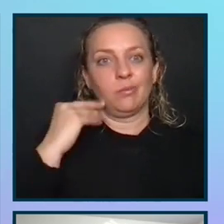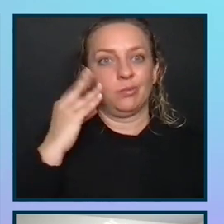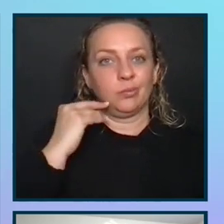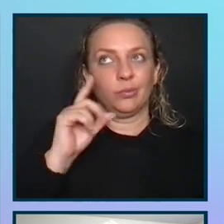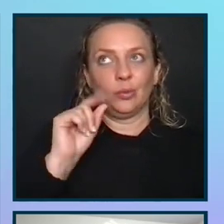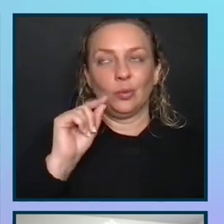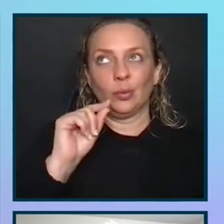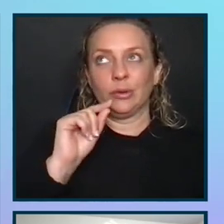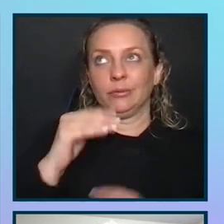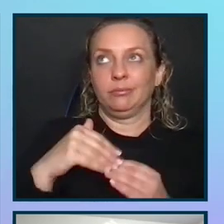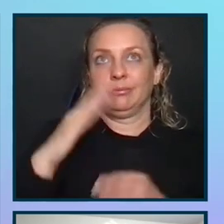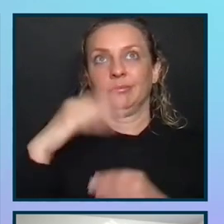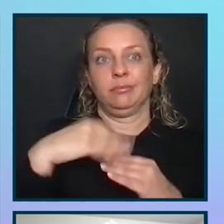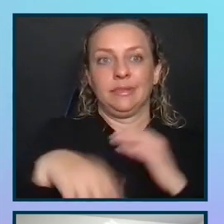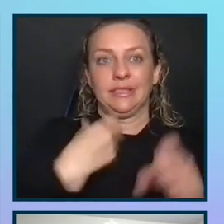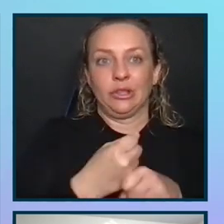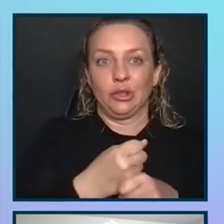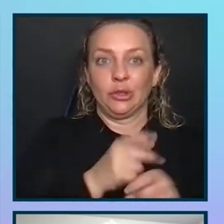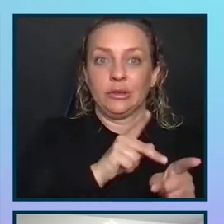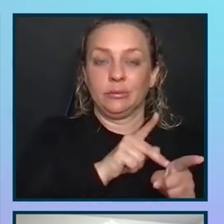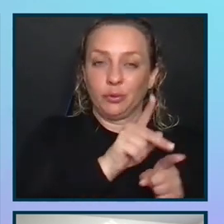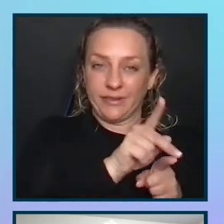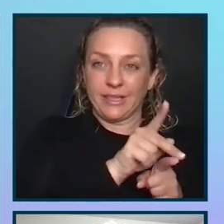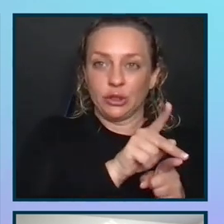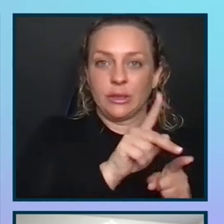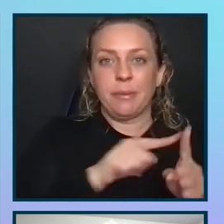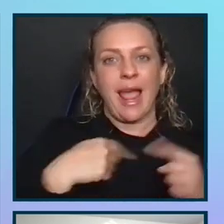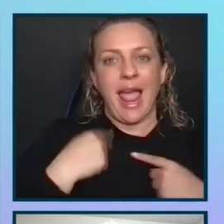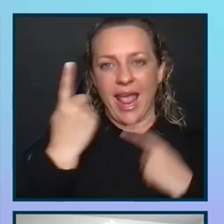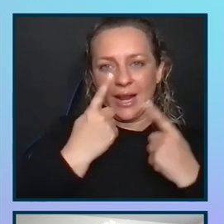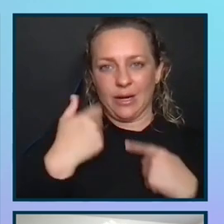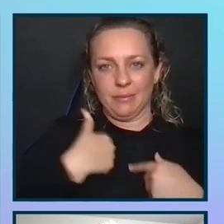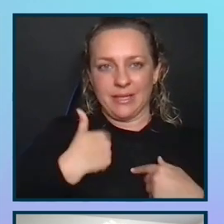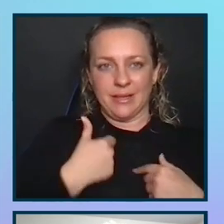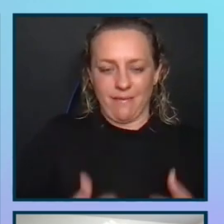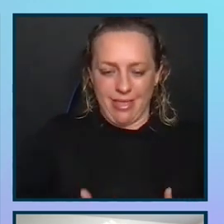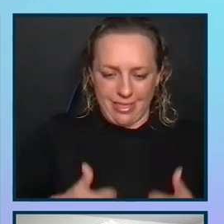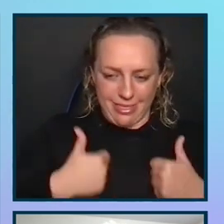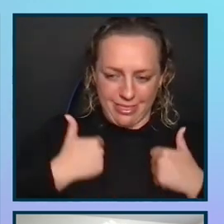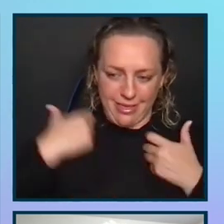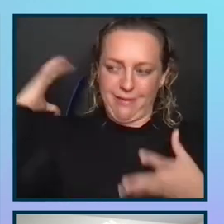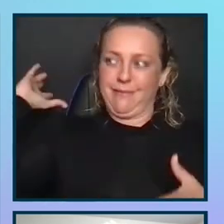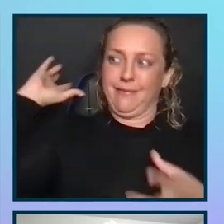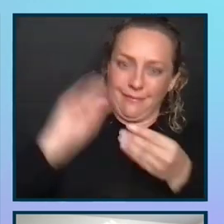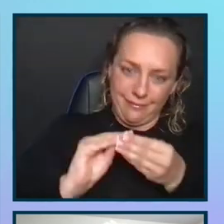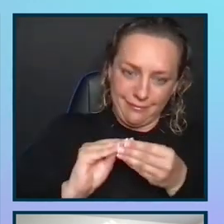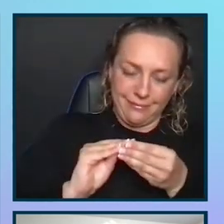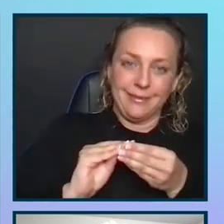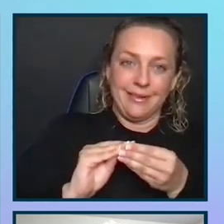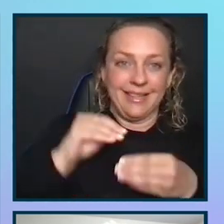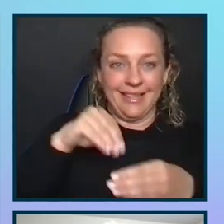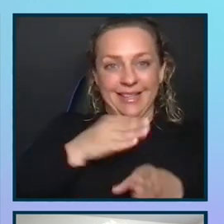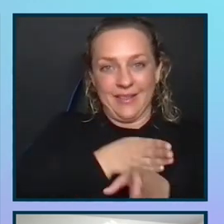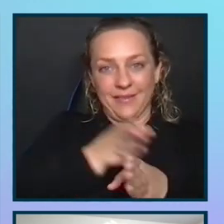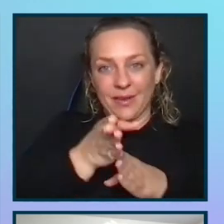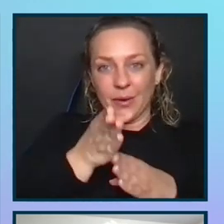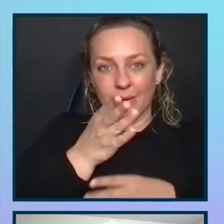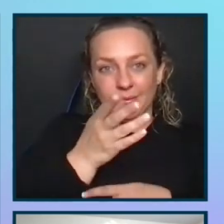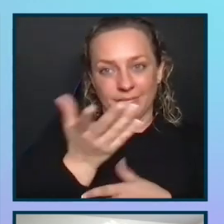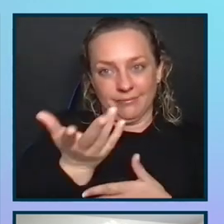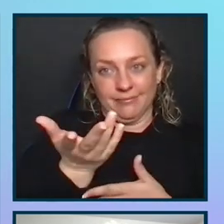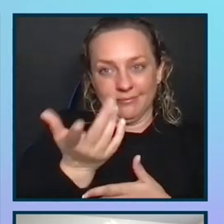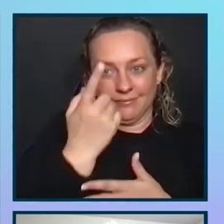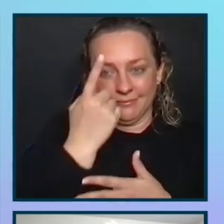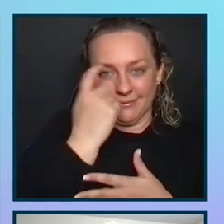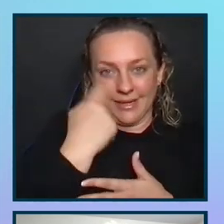years professionally, although I consider myself sort of a lifelong person in the field in that